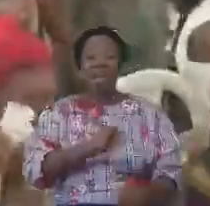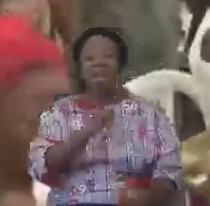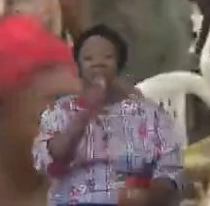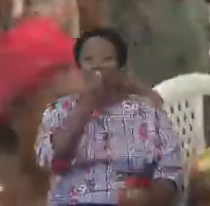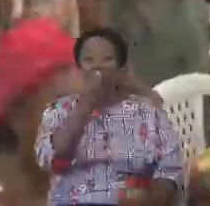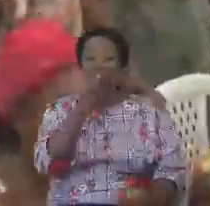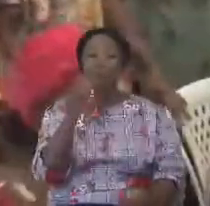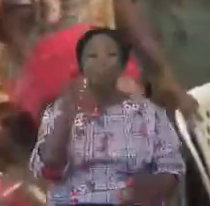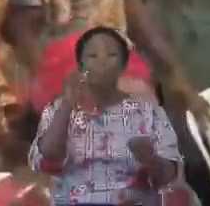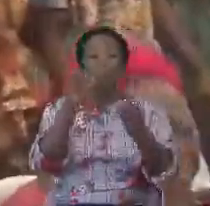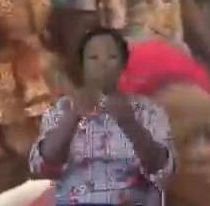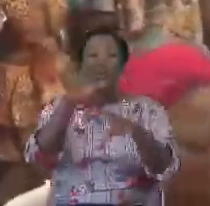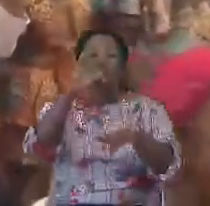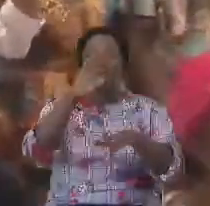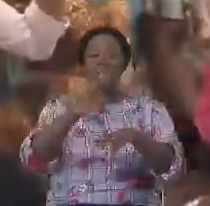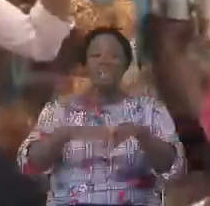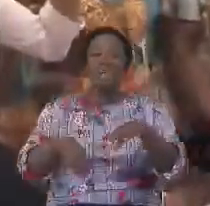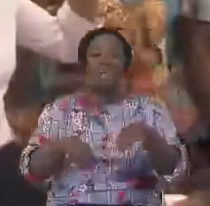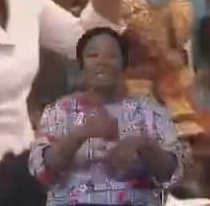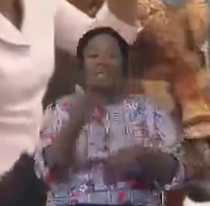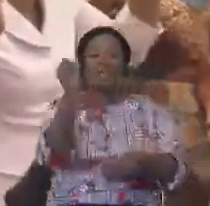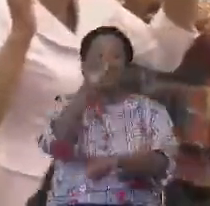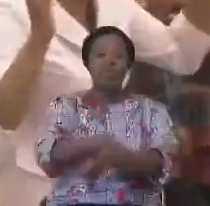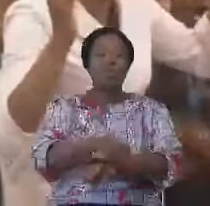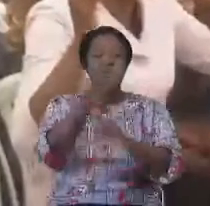Now I am more than a conqueror.